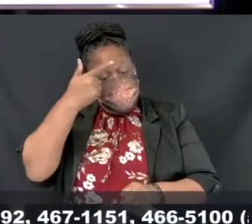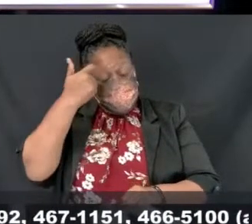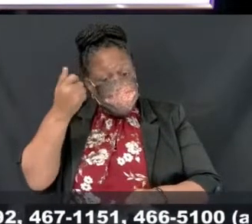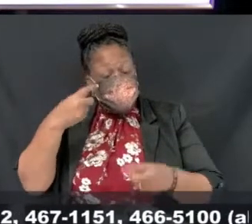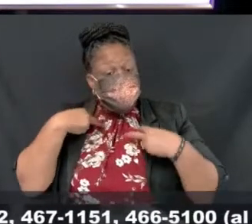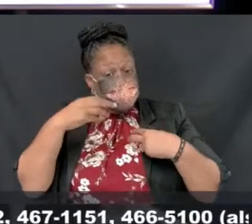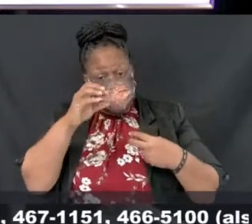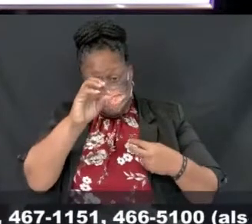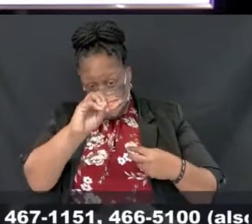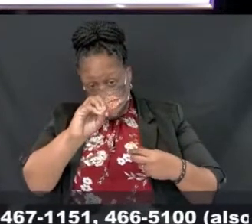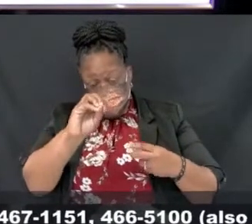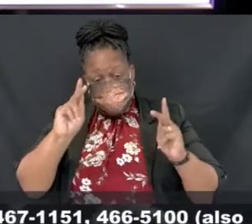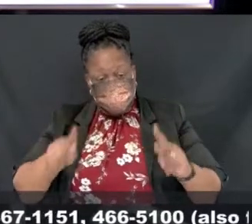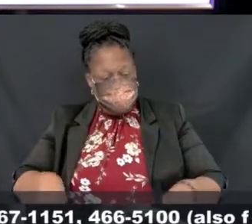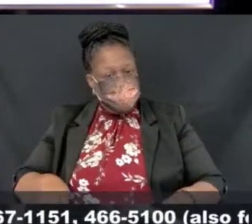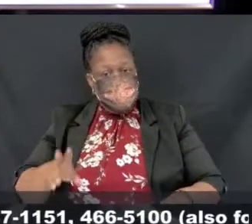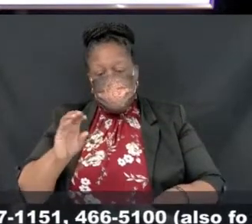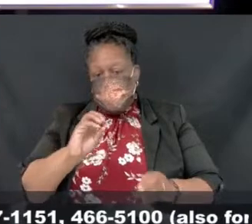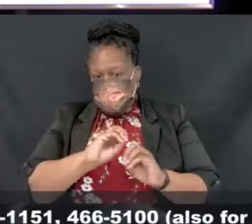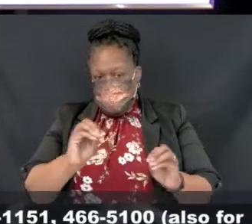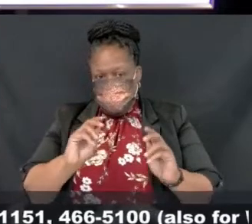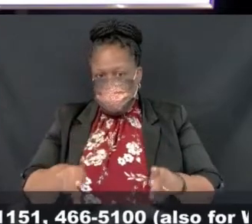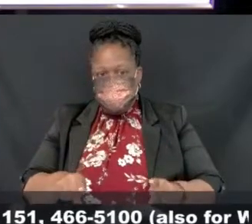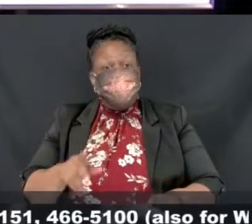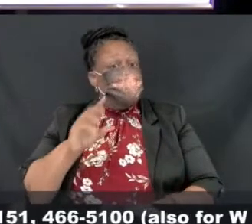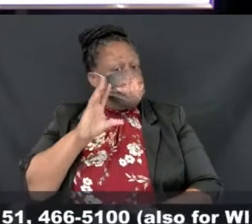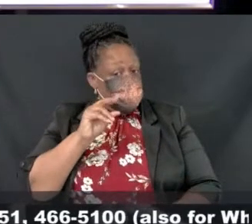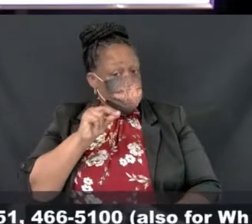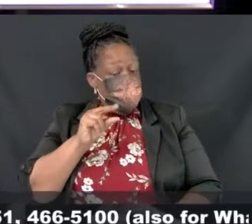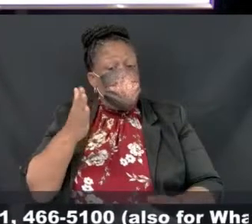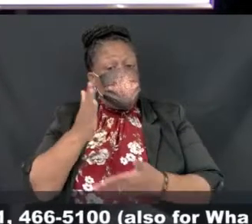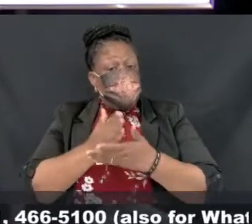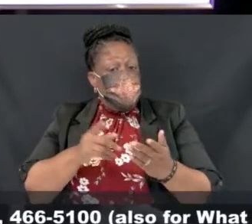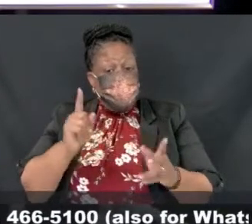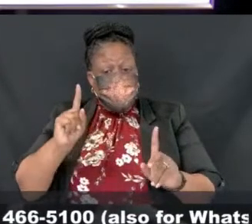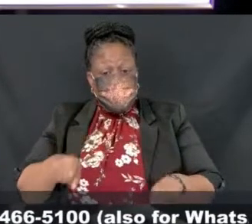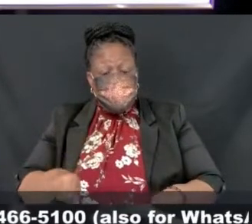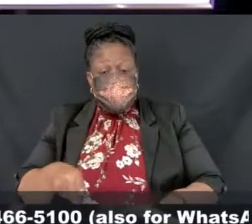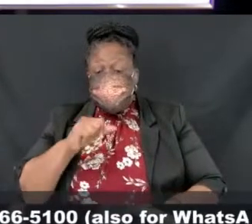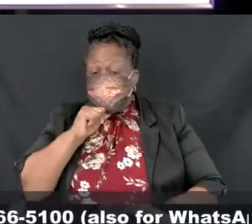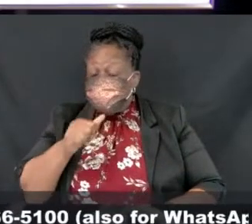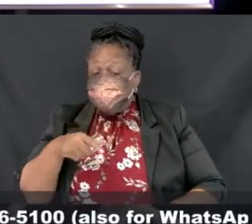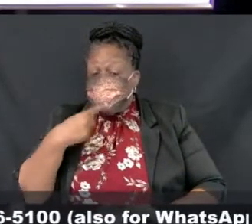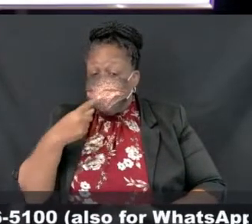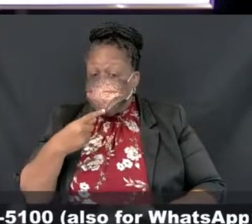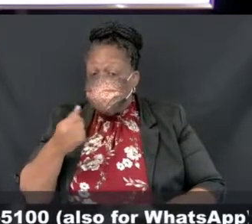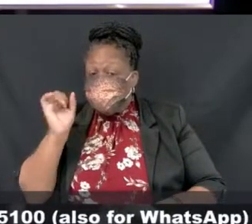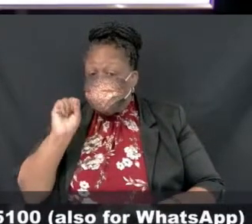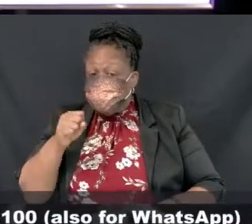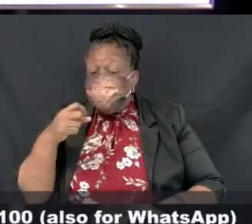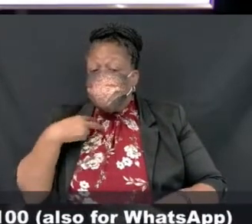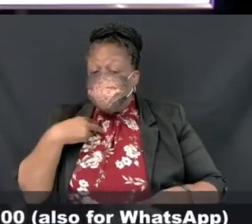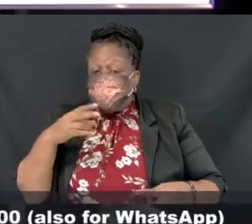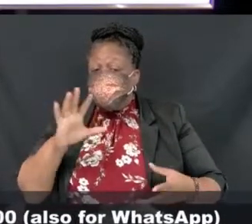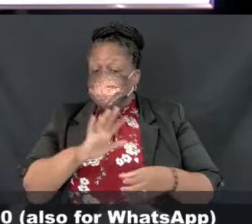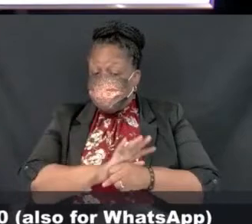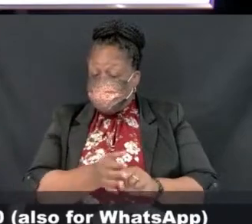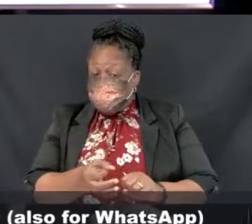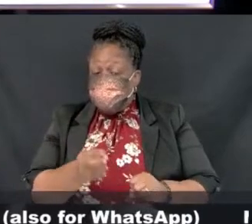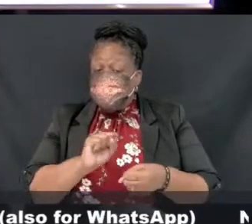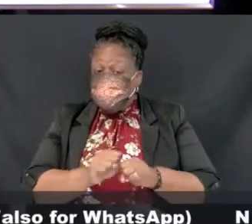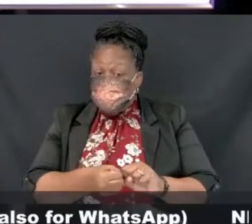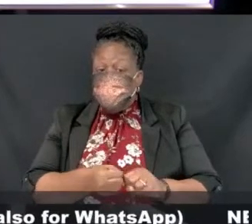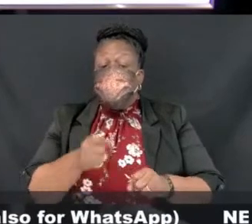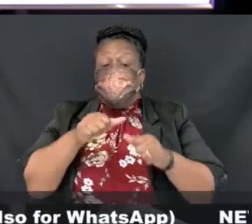disappear because the situation report tile showed 0 in the active case section. Also, with the relaxation of